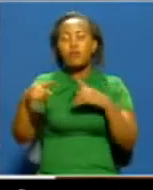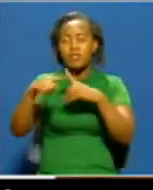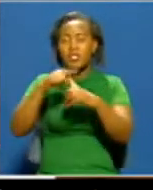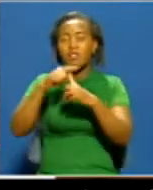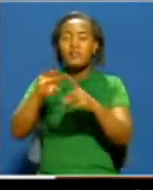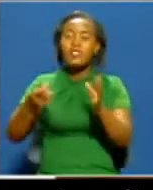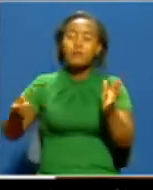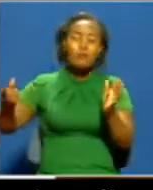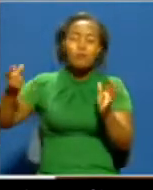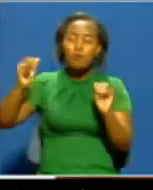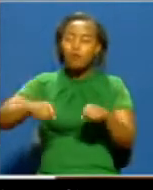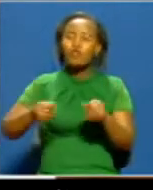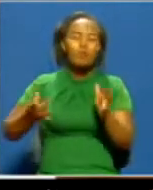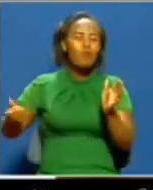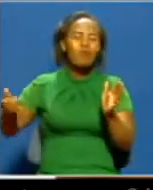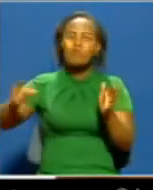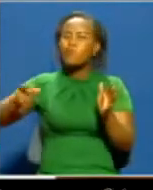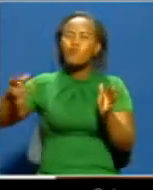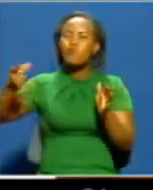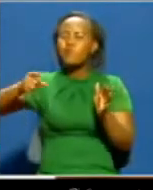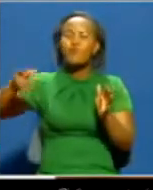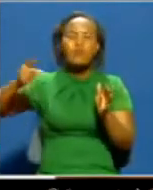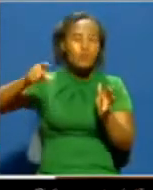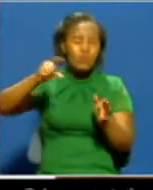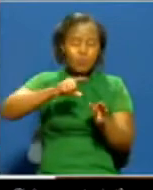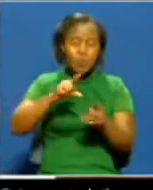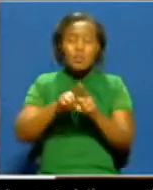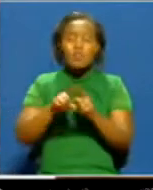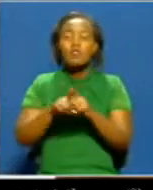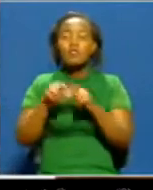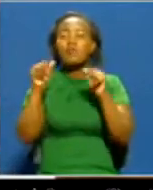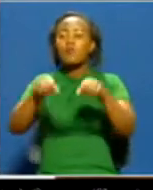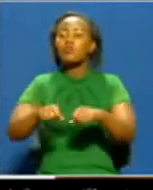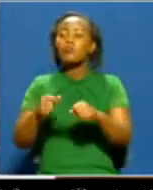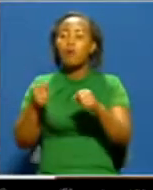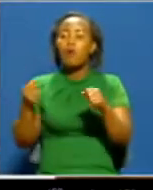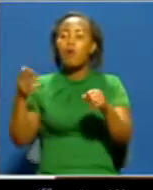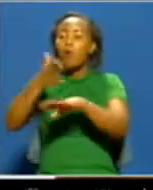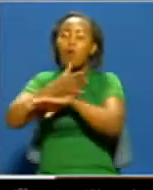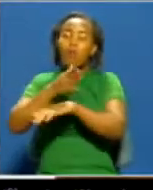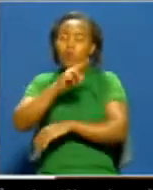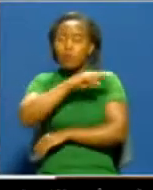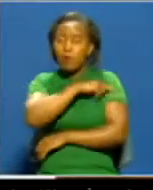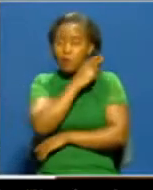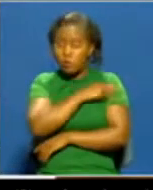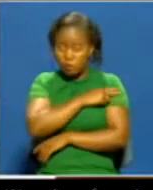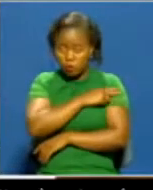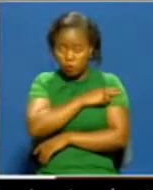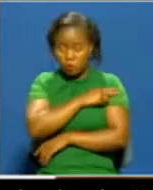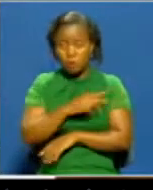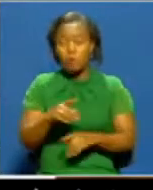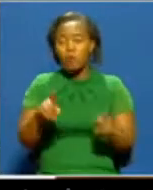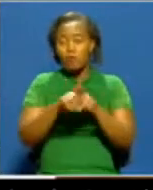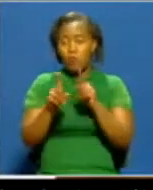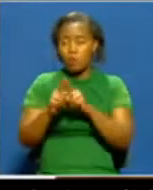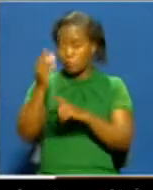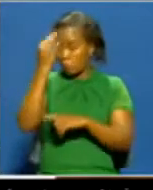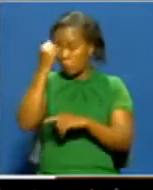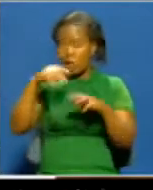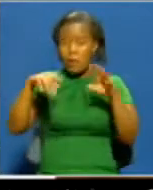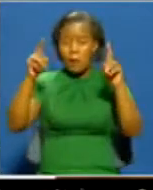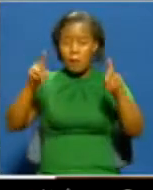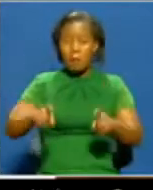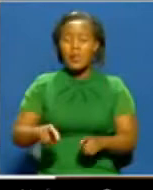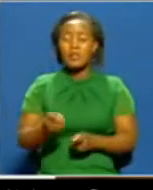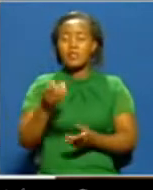to where they can overwhelm even the extra capacity that you have. And that's why we have to balance